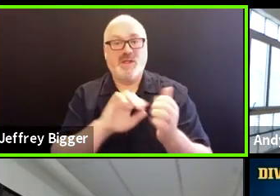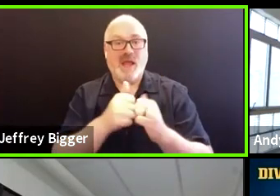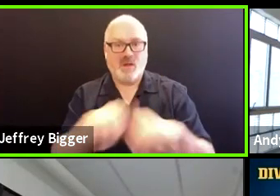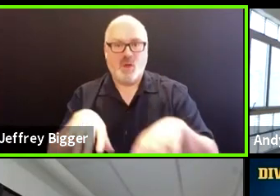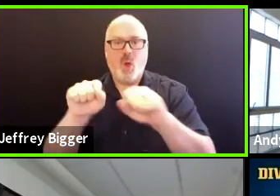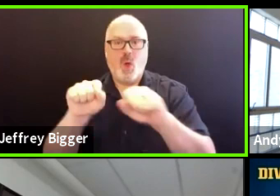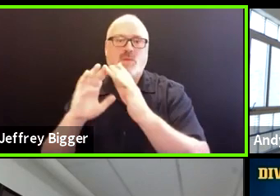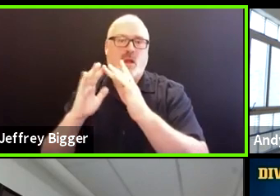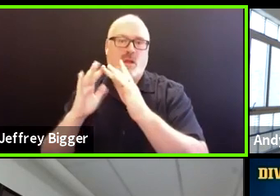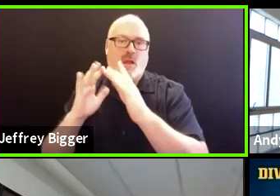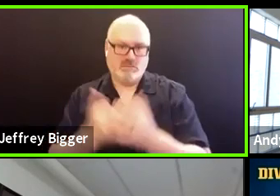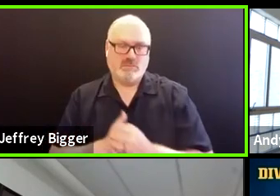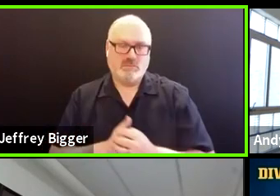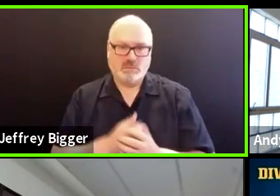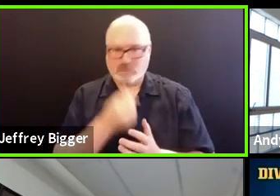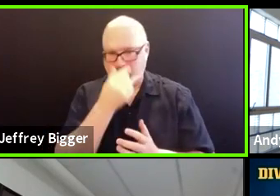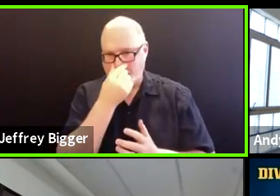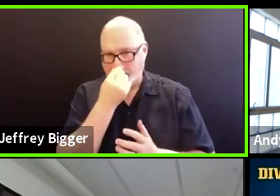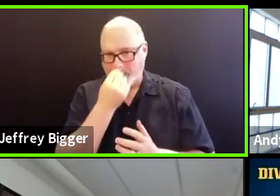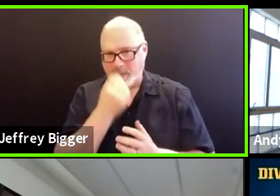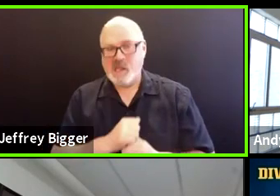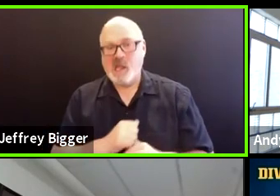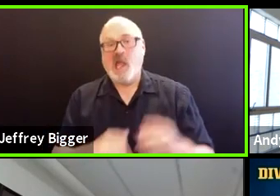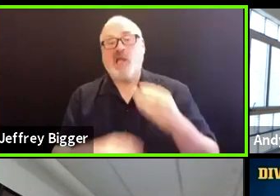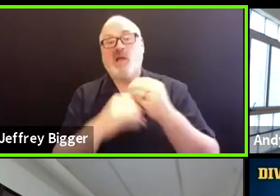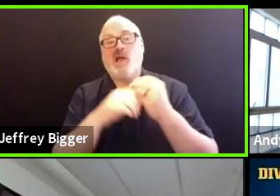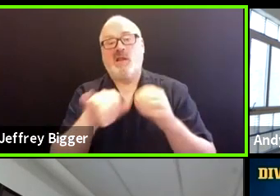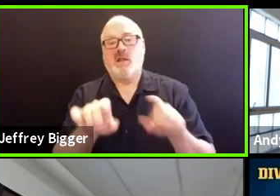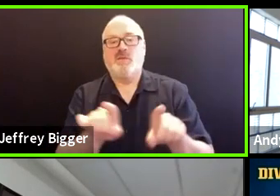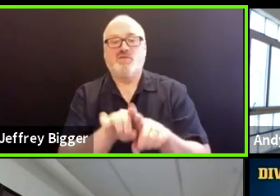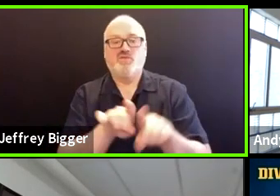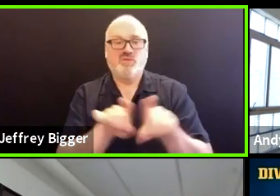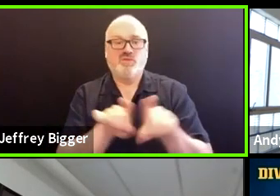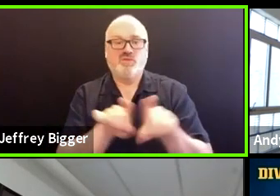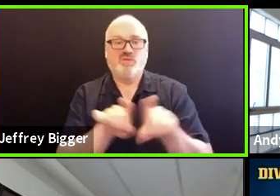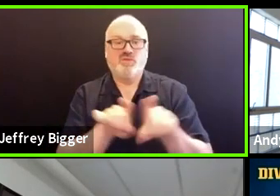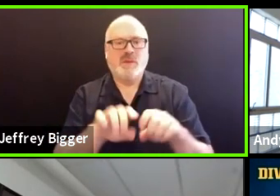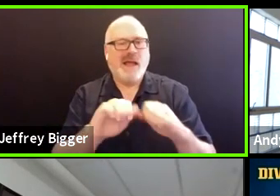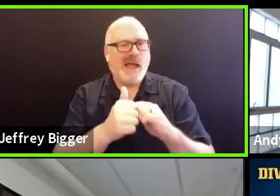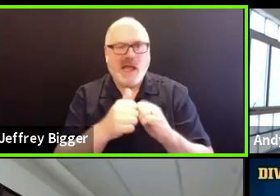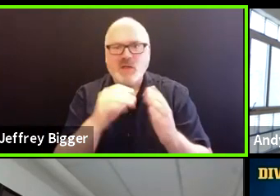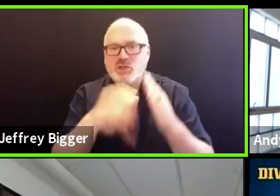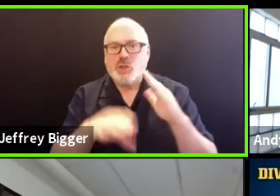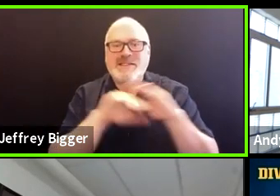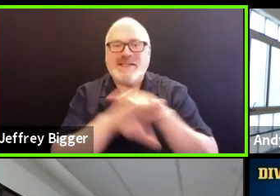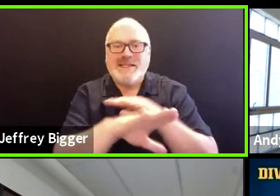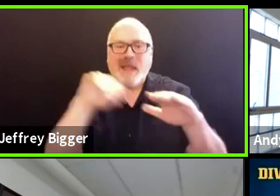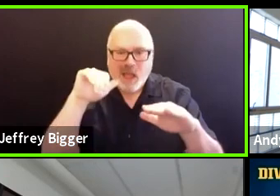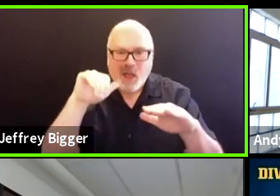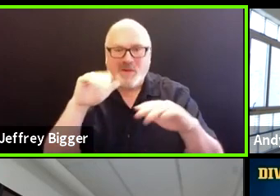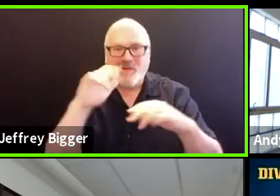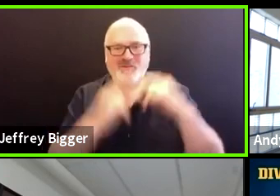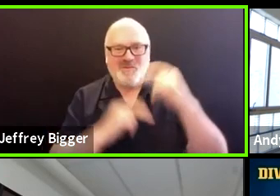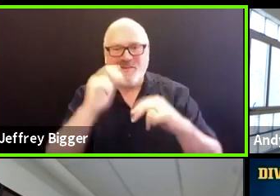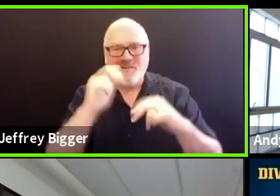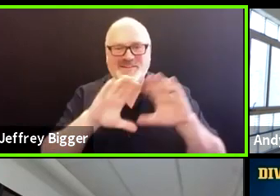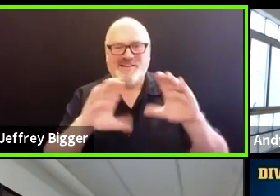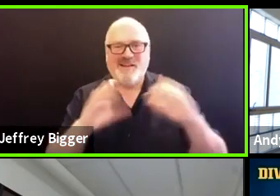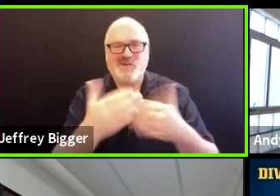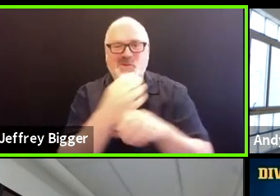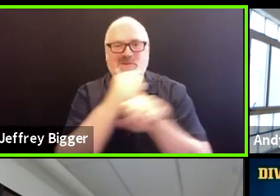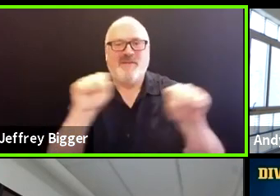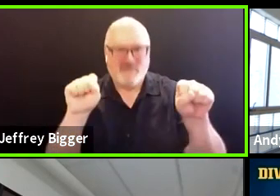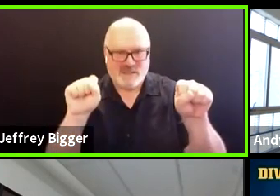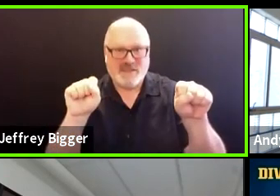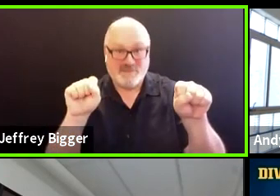learning. And to add to that, even how we get students in and out of the classrooms and buildings in a safe